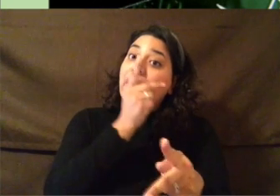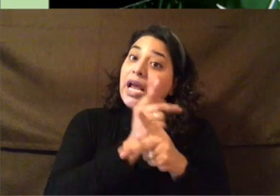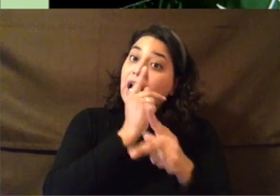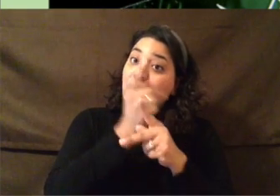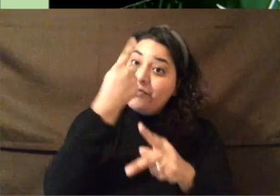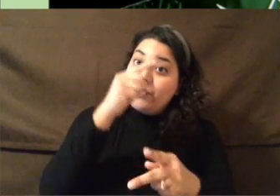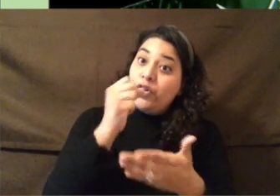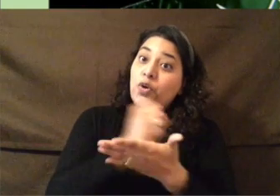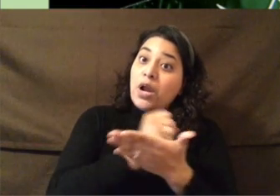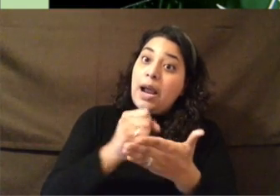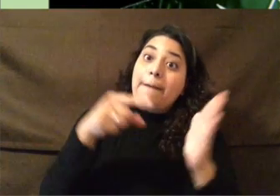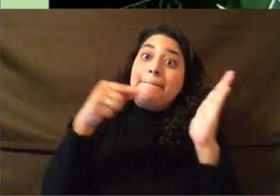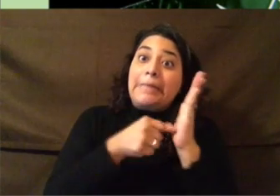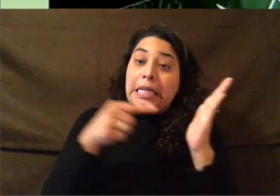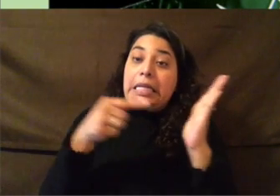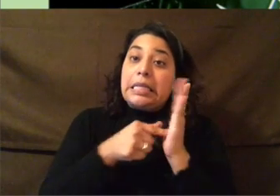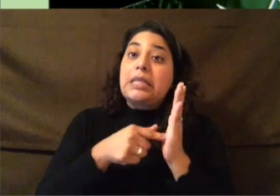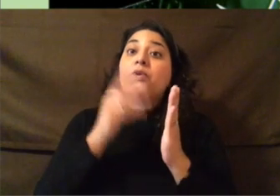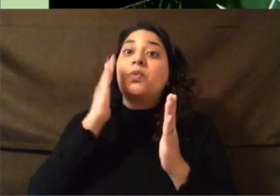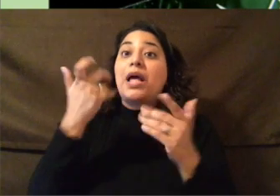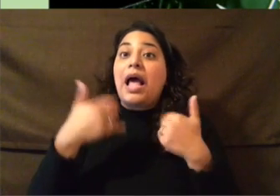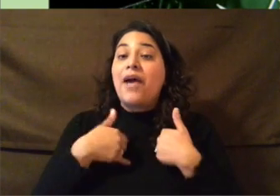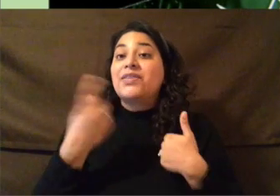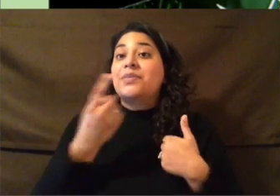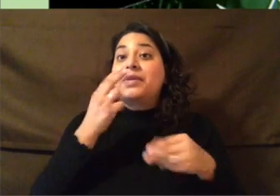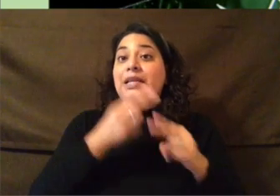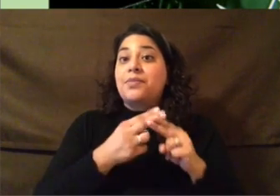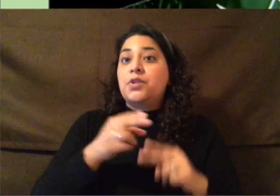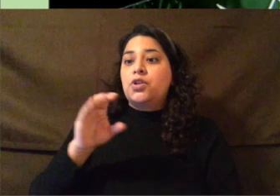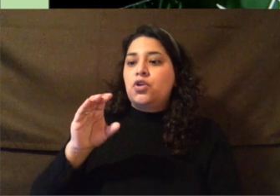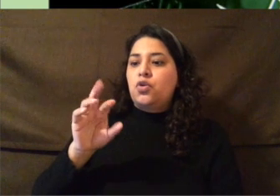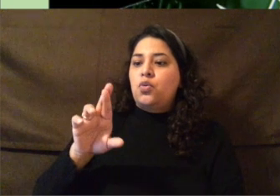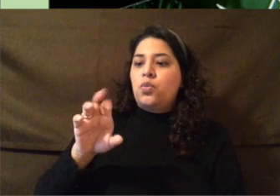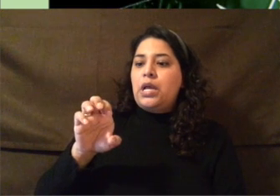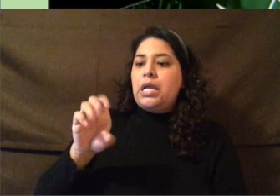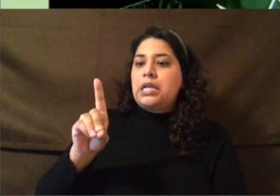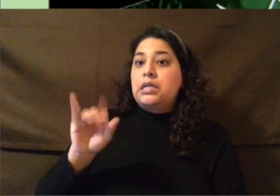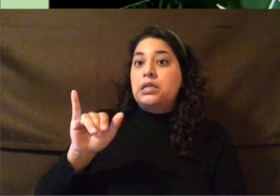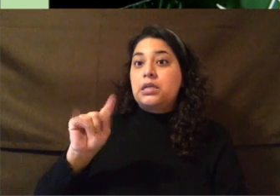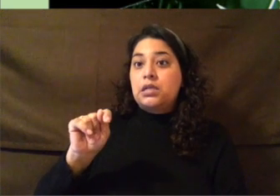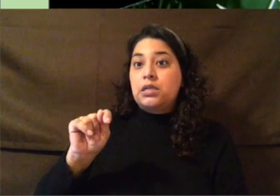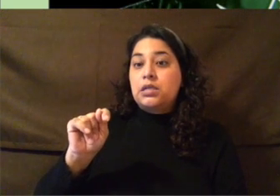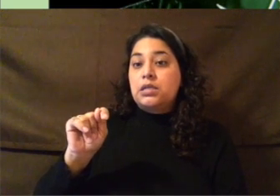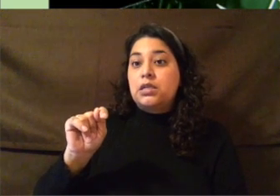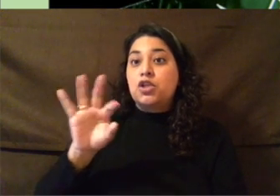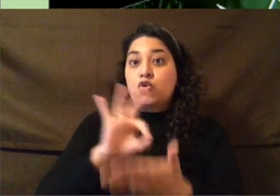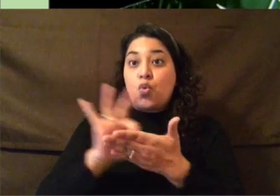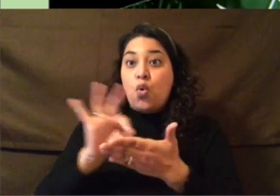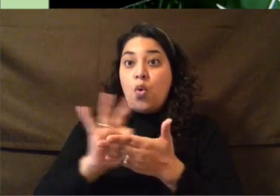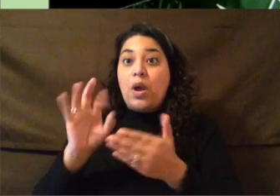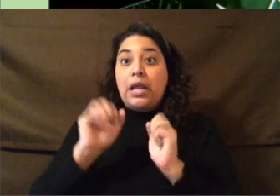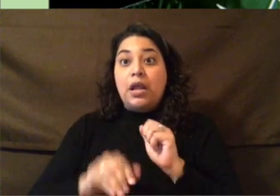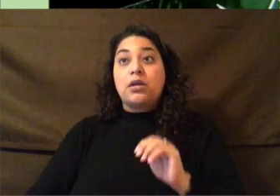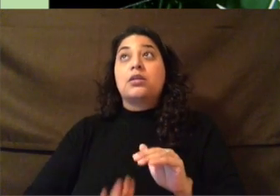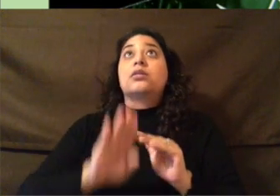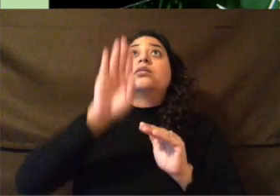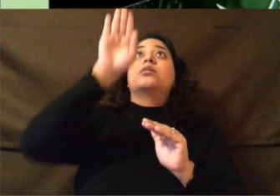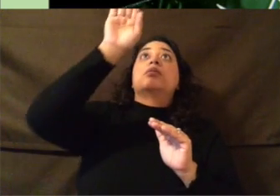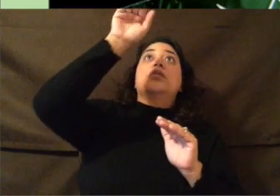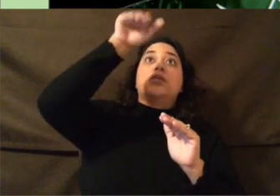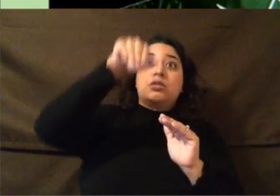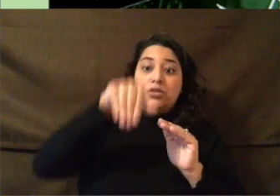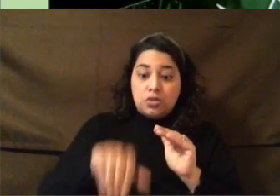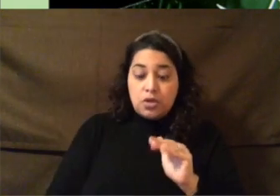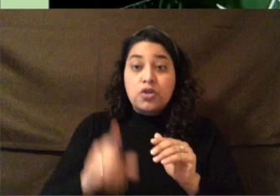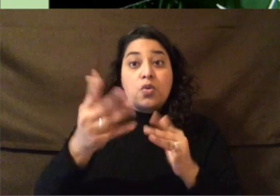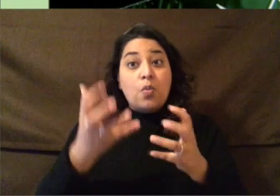not take care of your credit card bills, then you have something known as a credit score. And that credit score can go up or